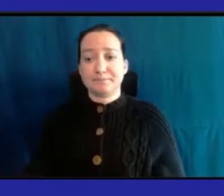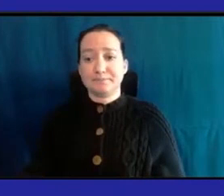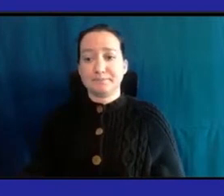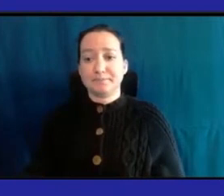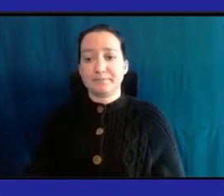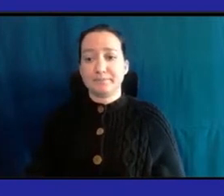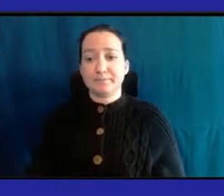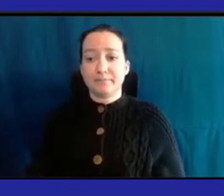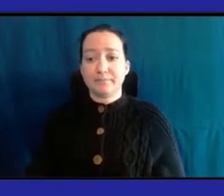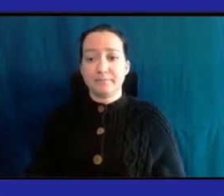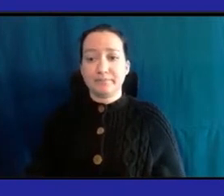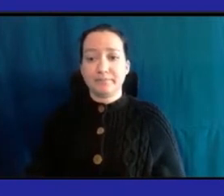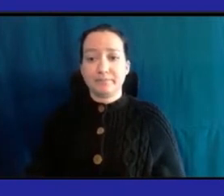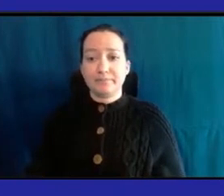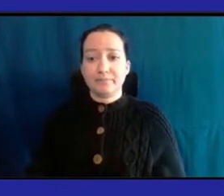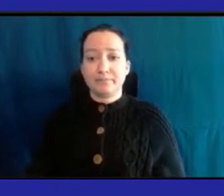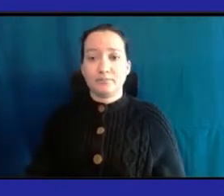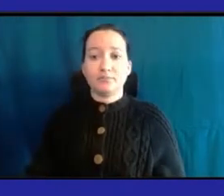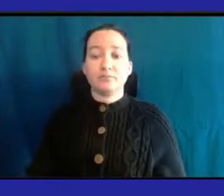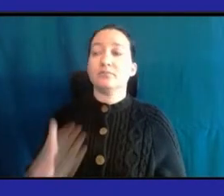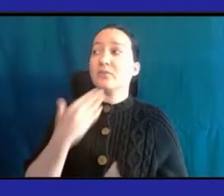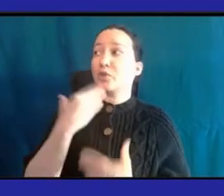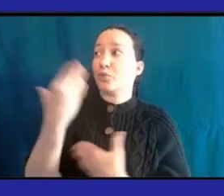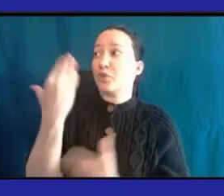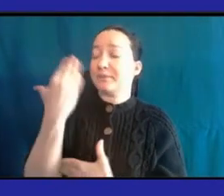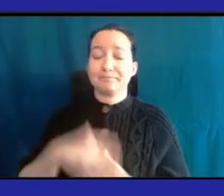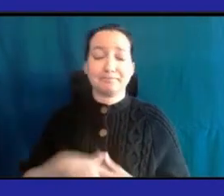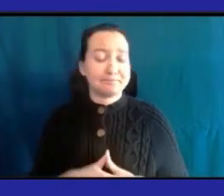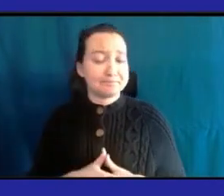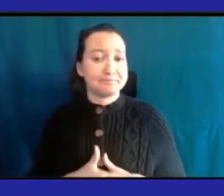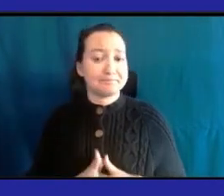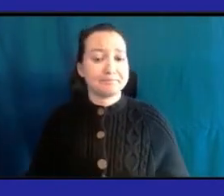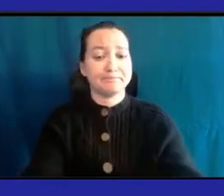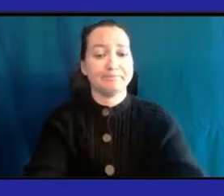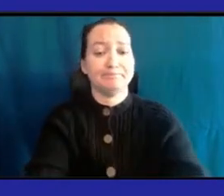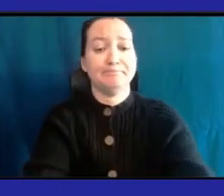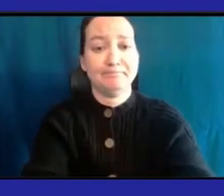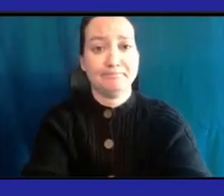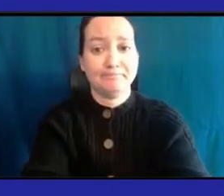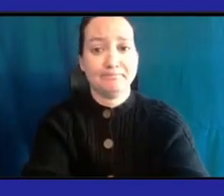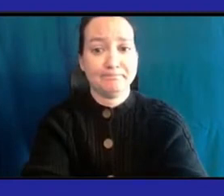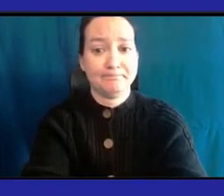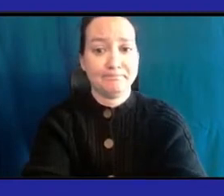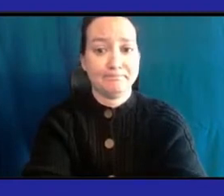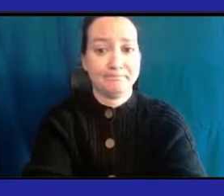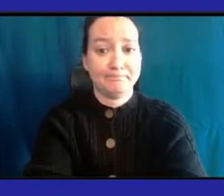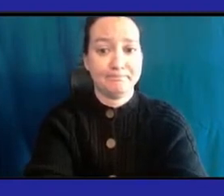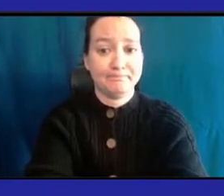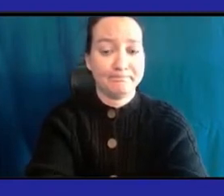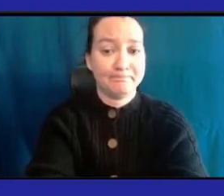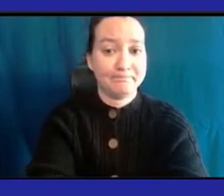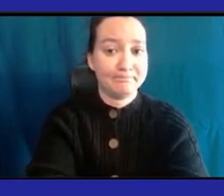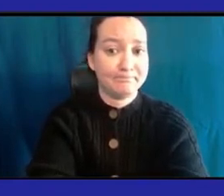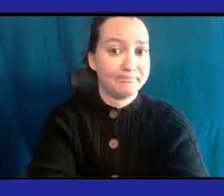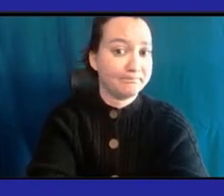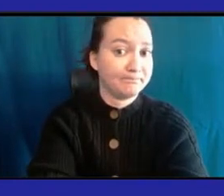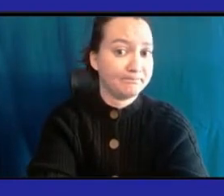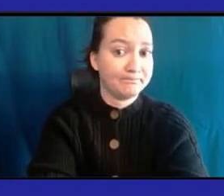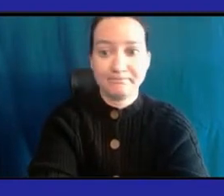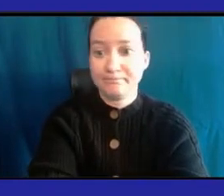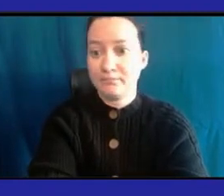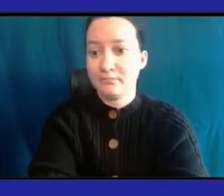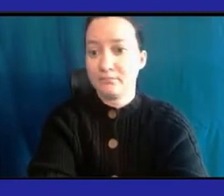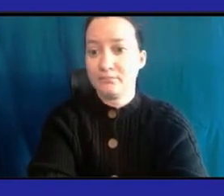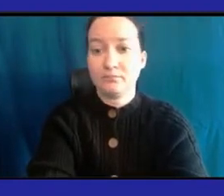Thank you, Eva. Good morning. So we posted this project on City Record on February 6th and 7th.